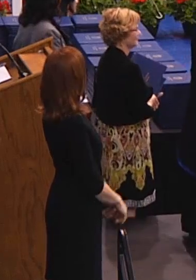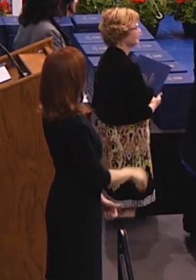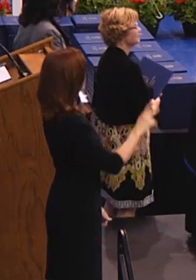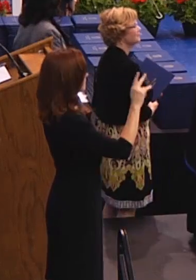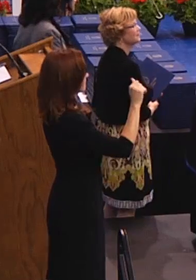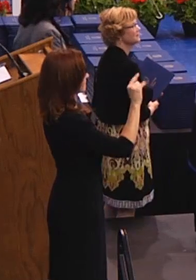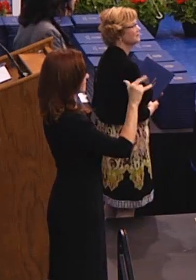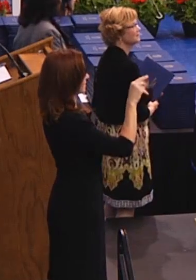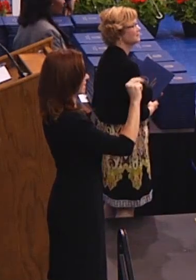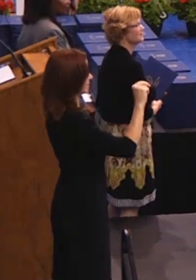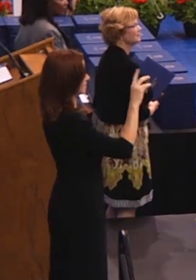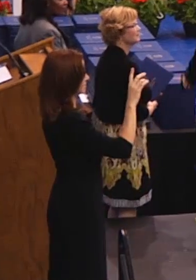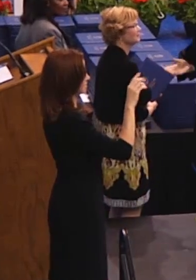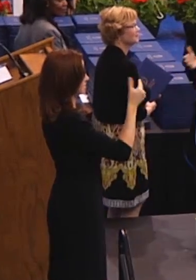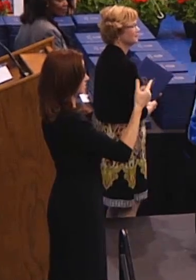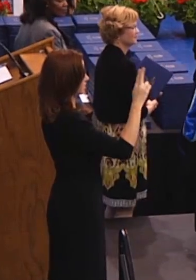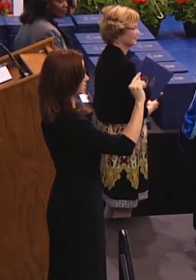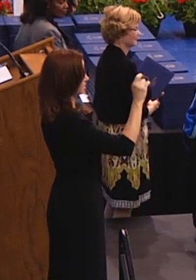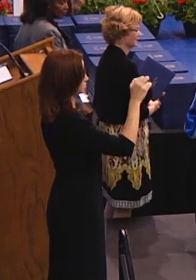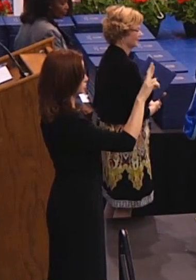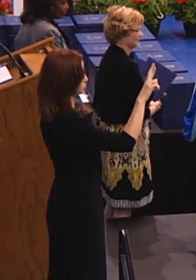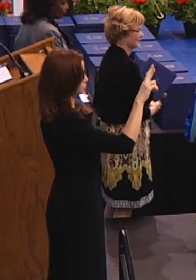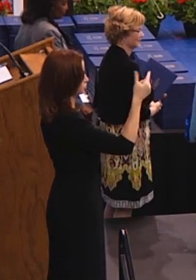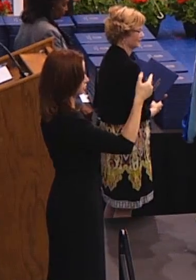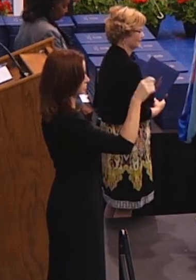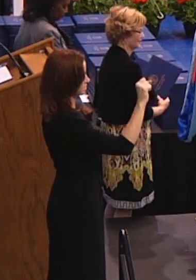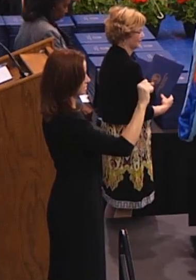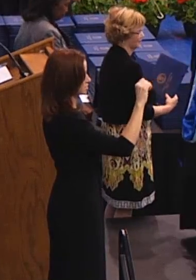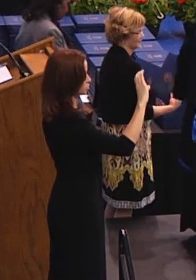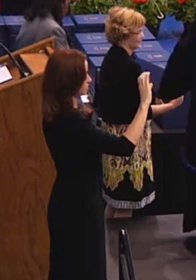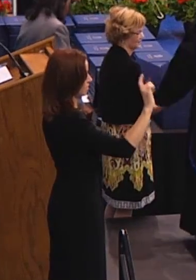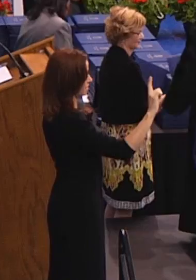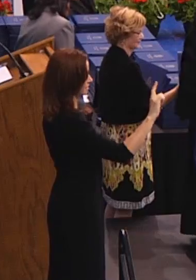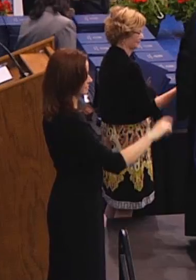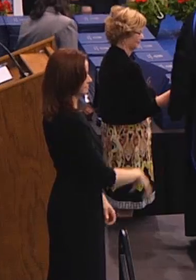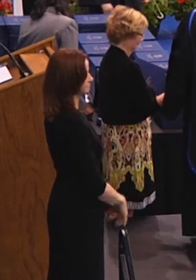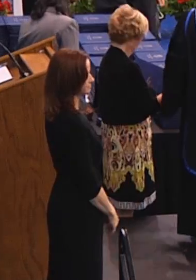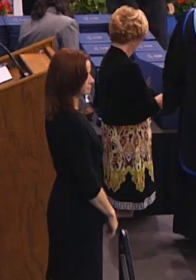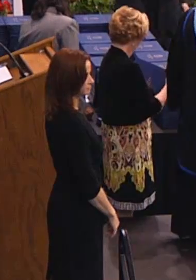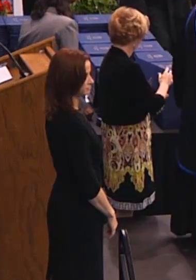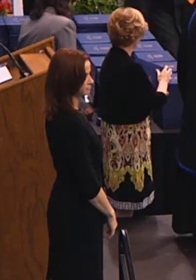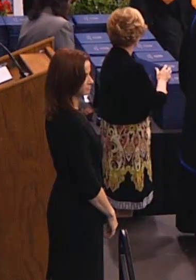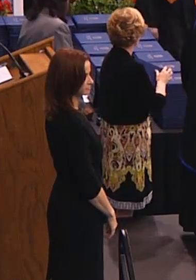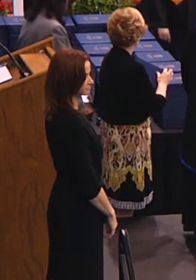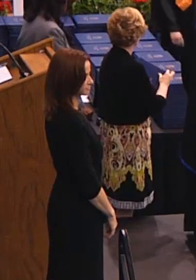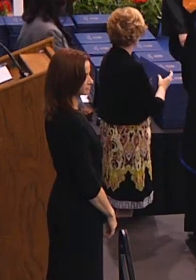Caitlin Elizabeth Gunter, General Studies, cum laude.